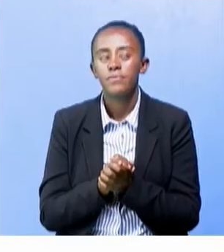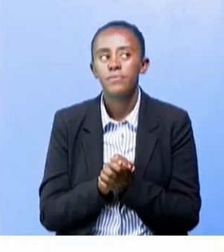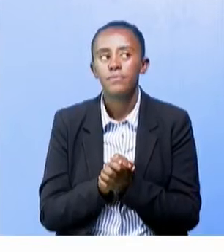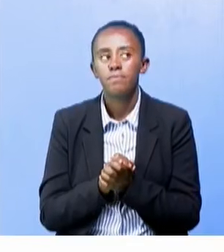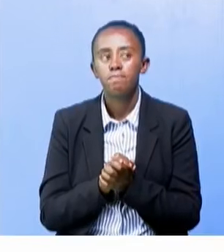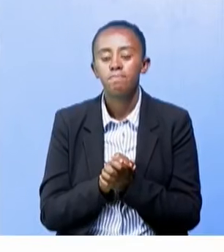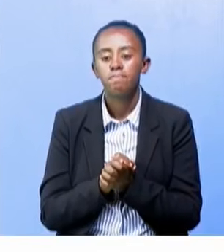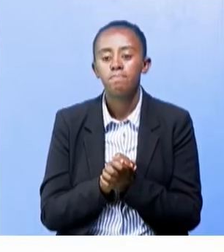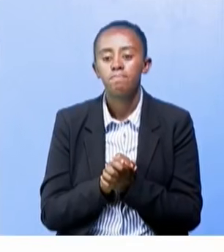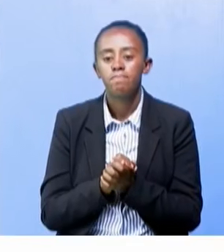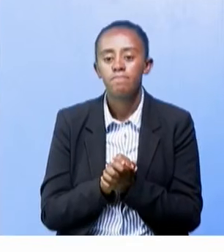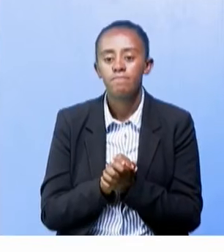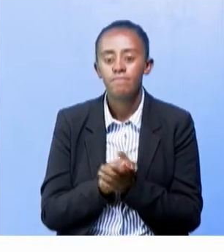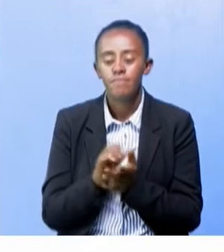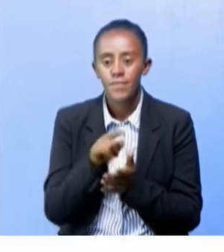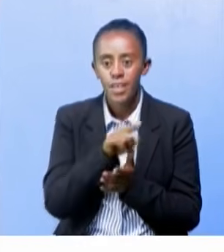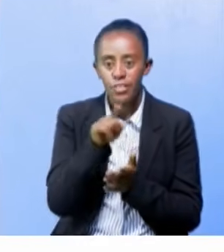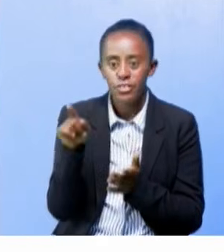their families,